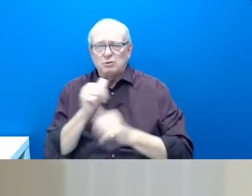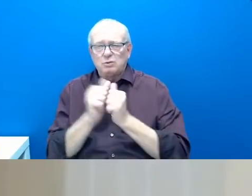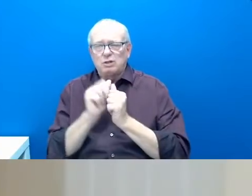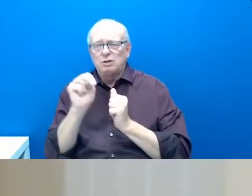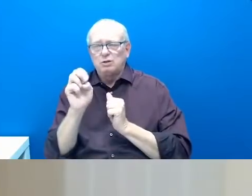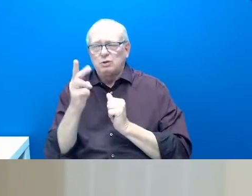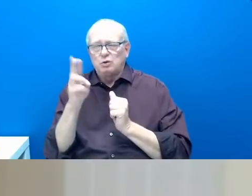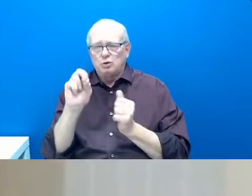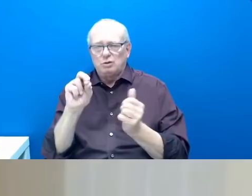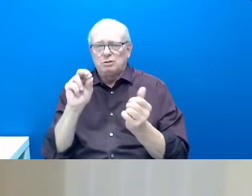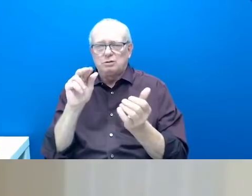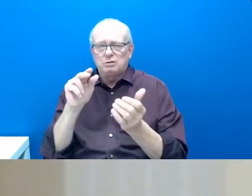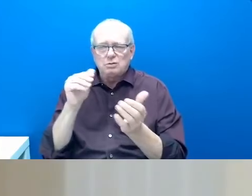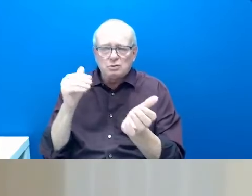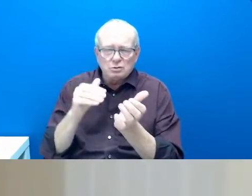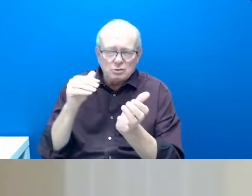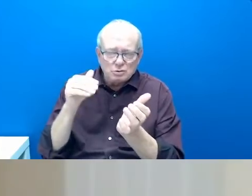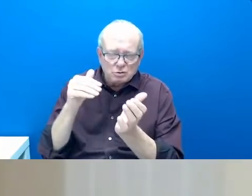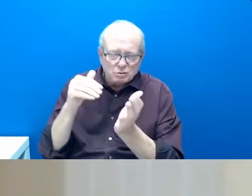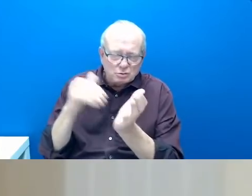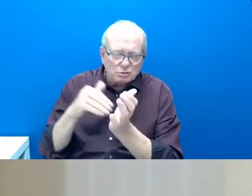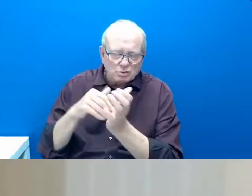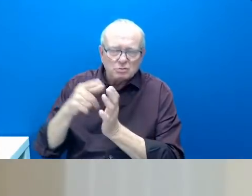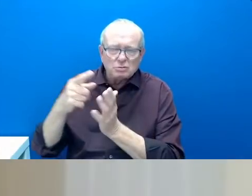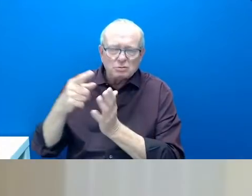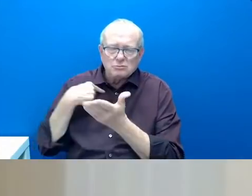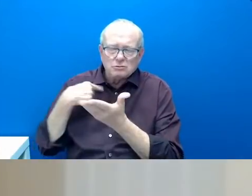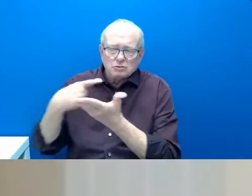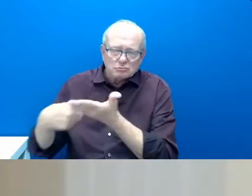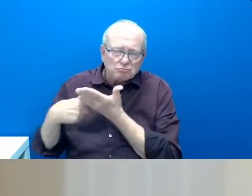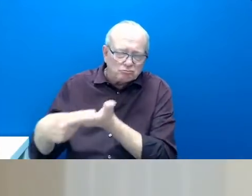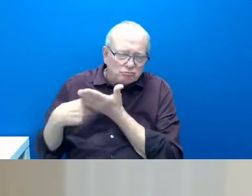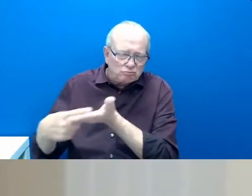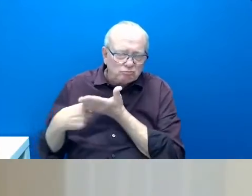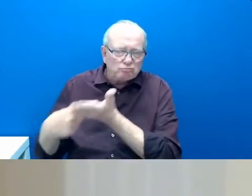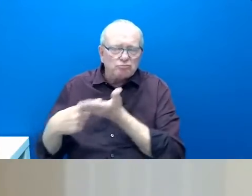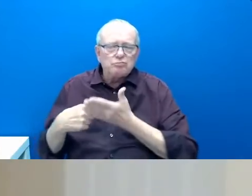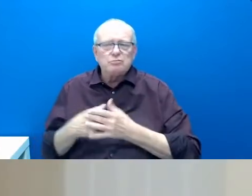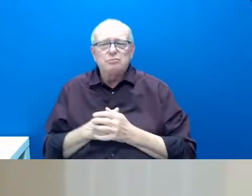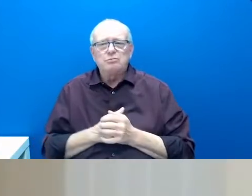the next day. He told me that